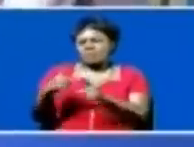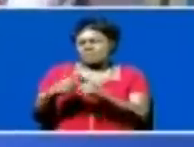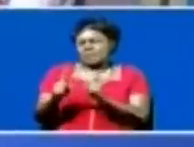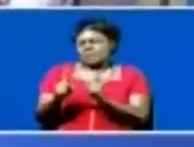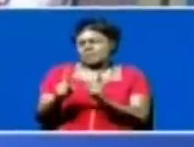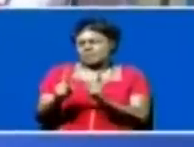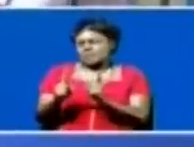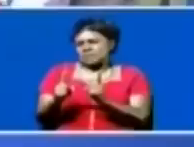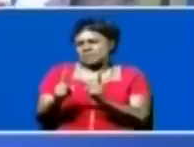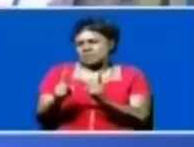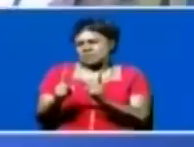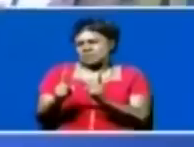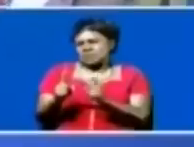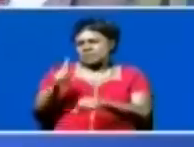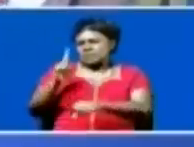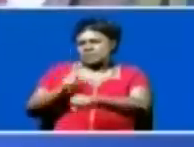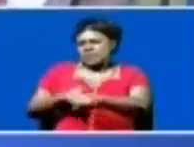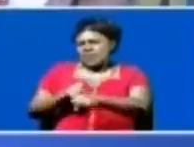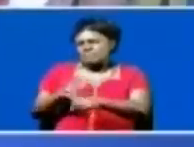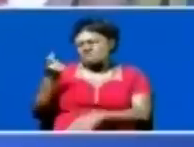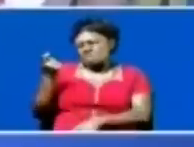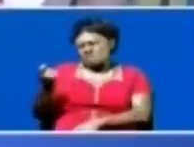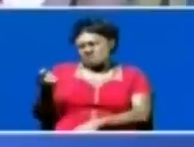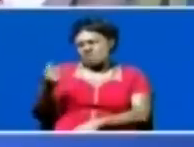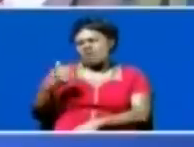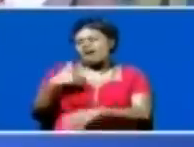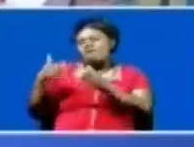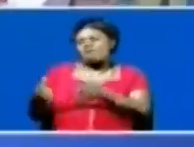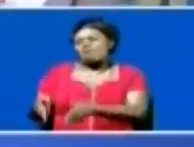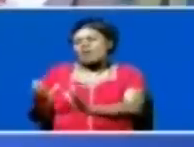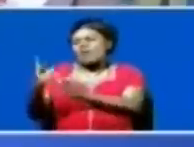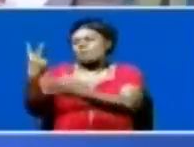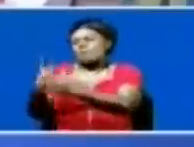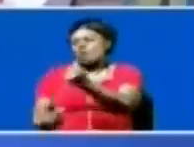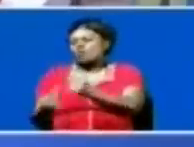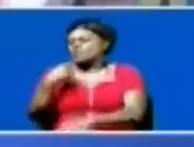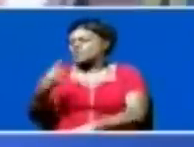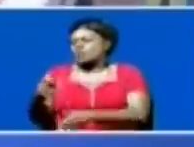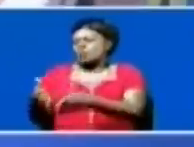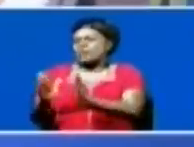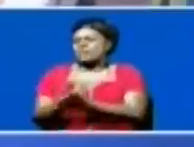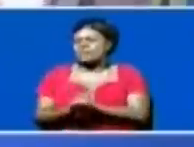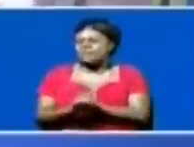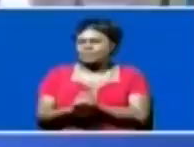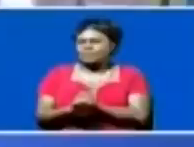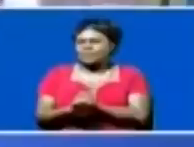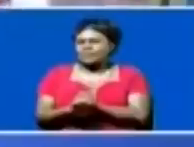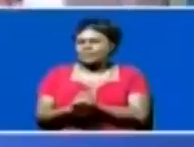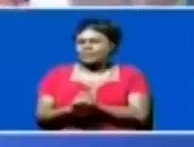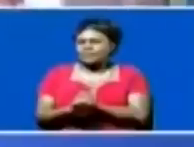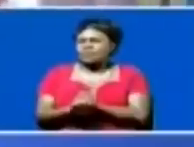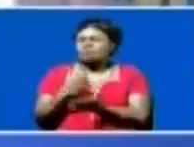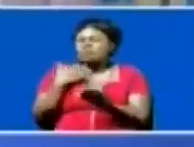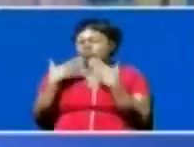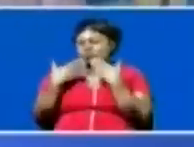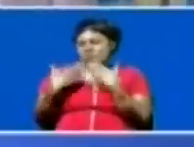one of those rare moments when the minority seem to have both their say and their way. Heimba. I think that's where we would want